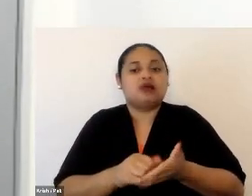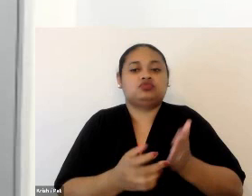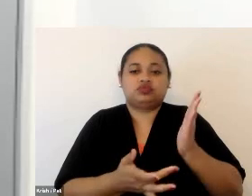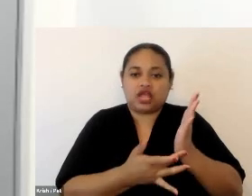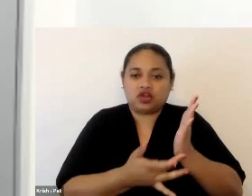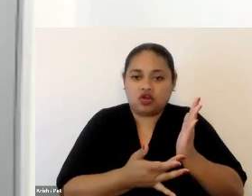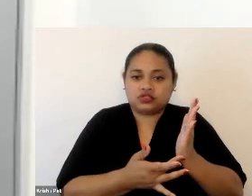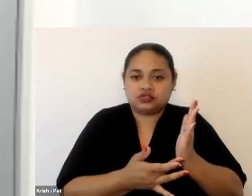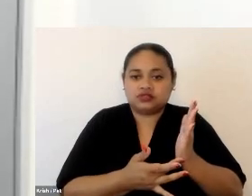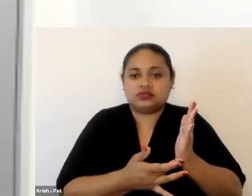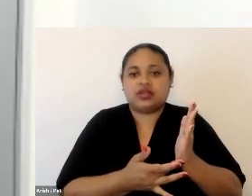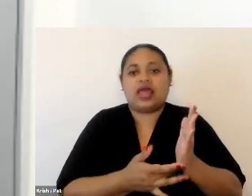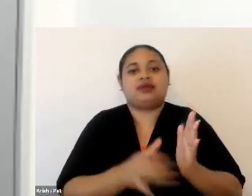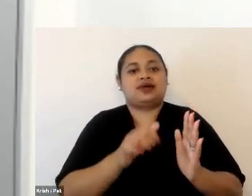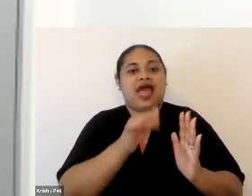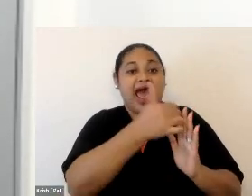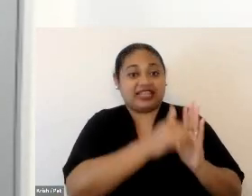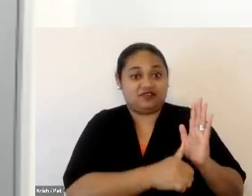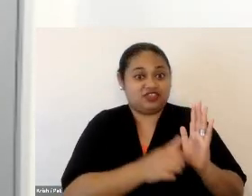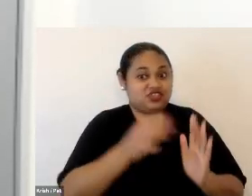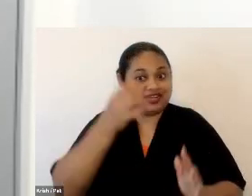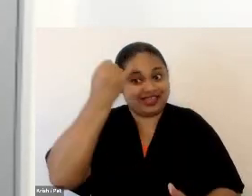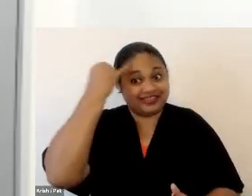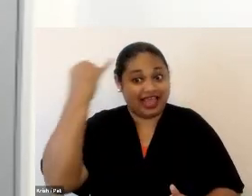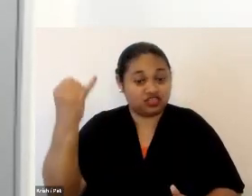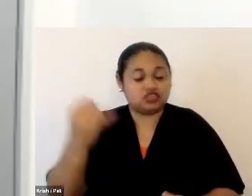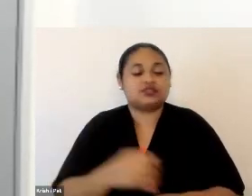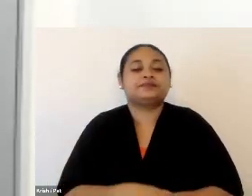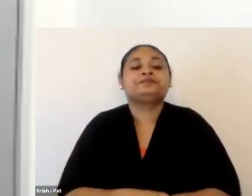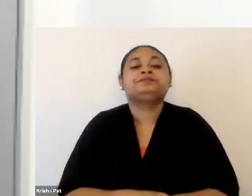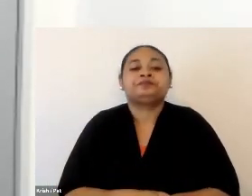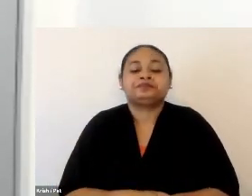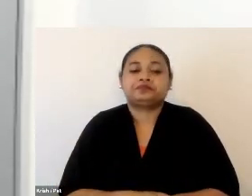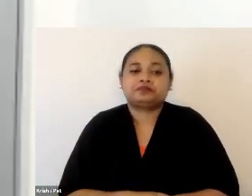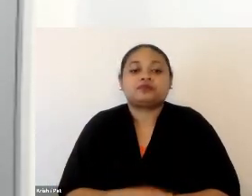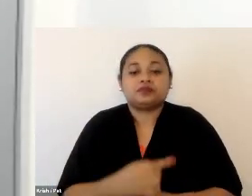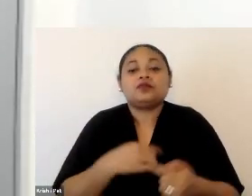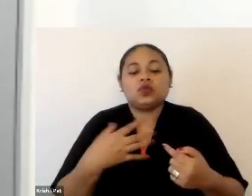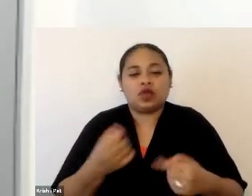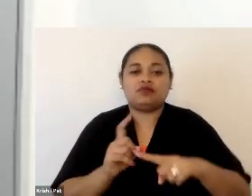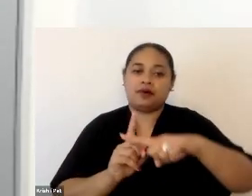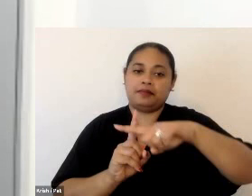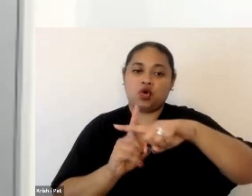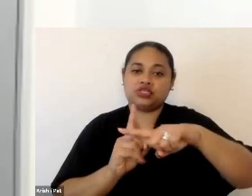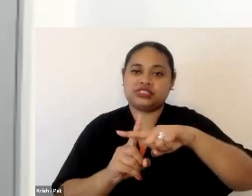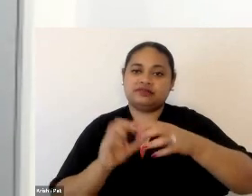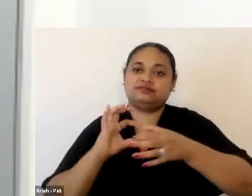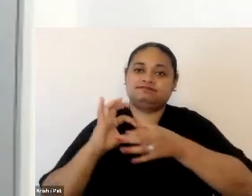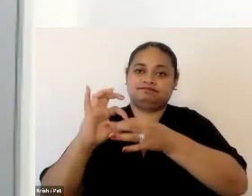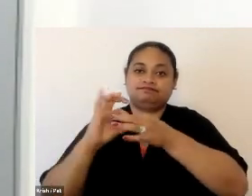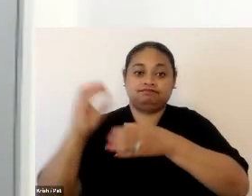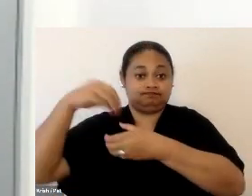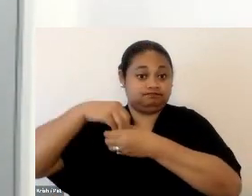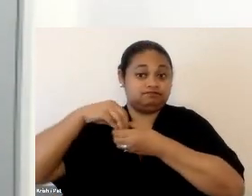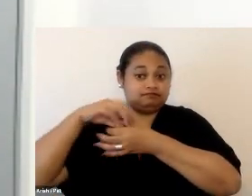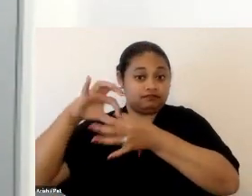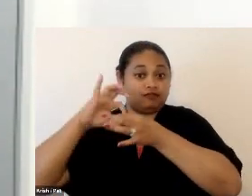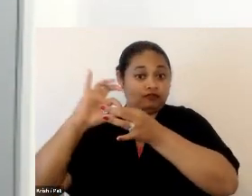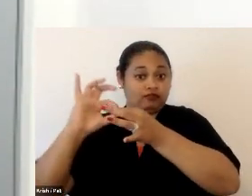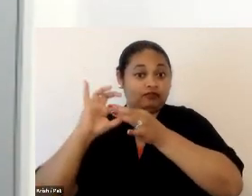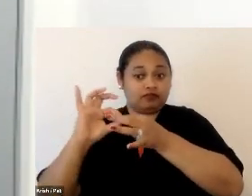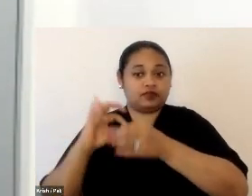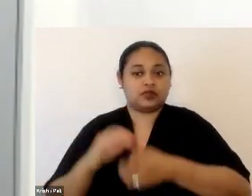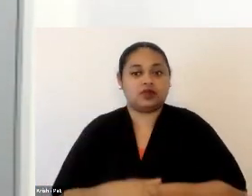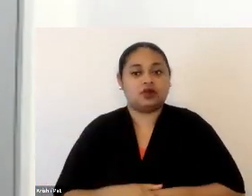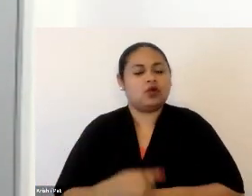like artificial intelligence. And we had a lot of positive engagement from the technology sector throughout this project.